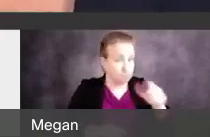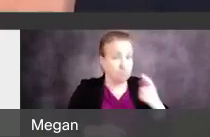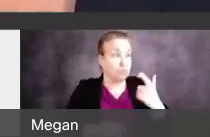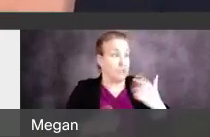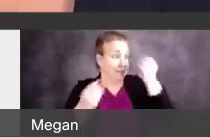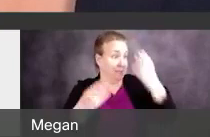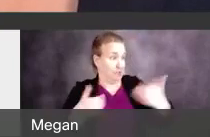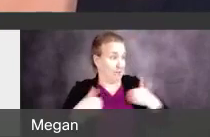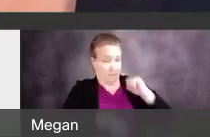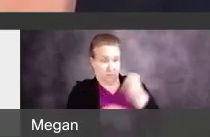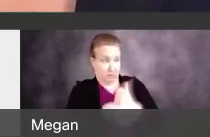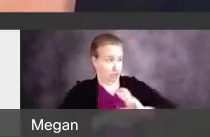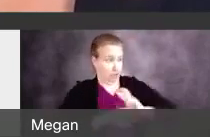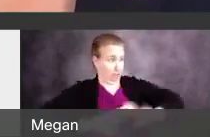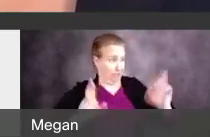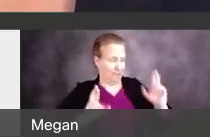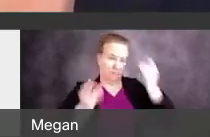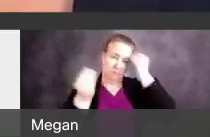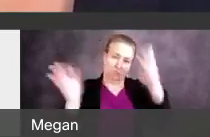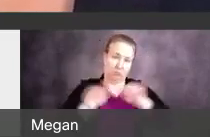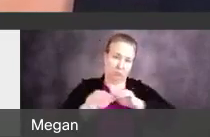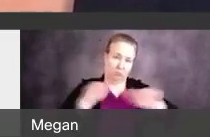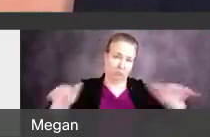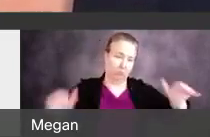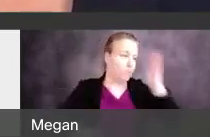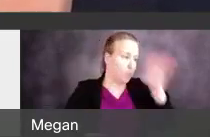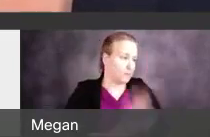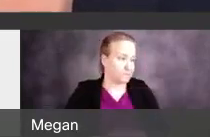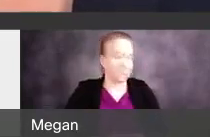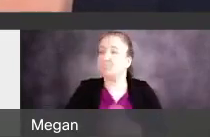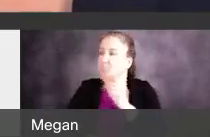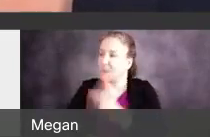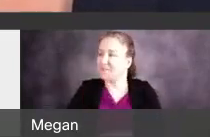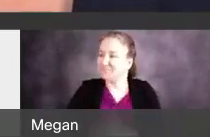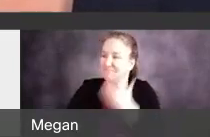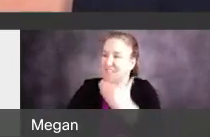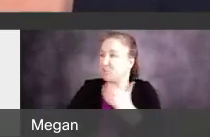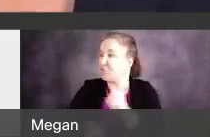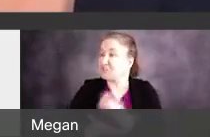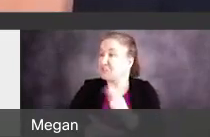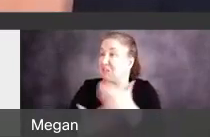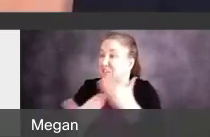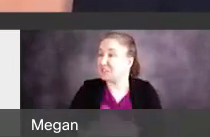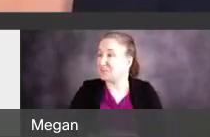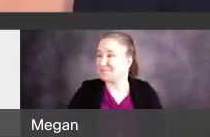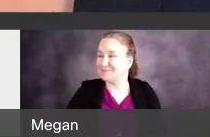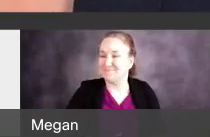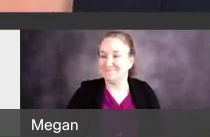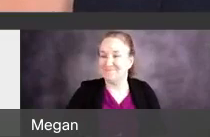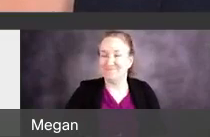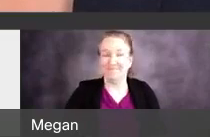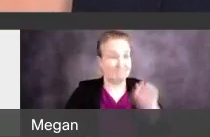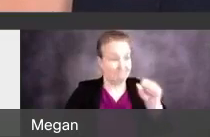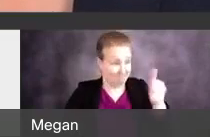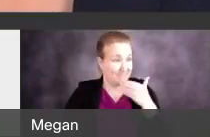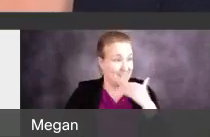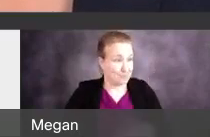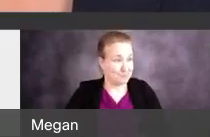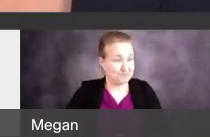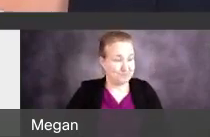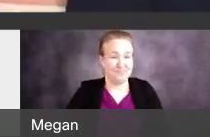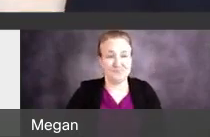have it firmed up, we will absolutely get that out there. Okay. Thank you. That's all I had today. Thank you very much. Thank you.